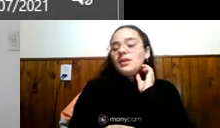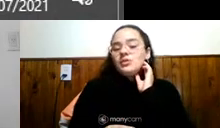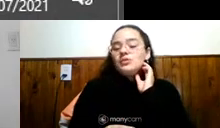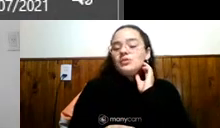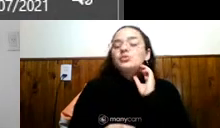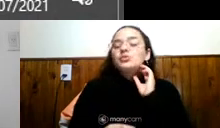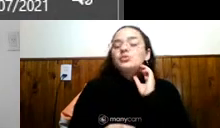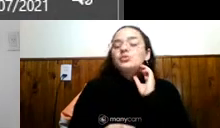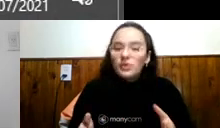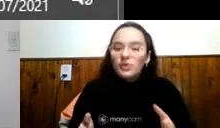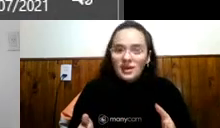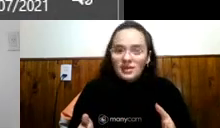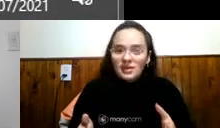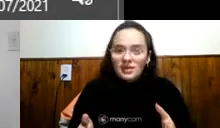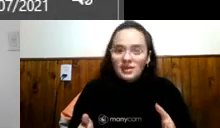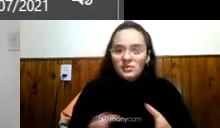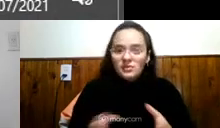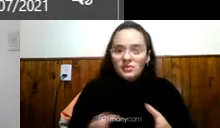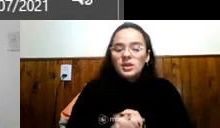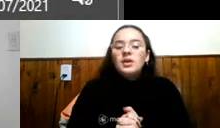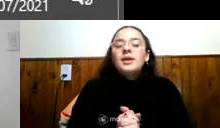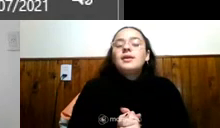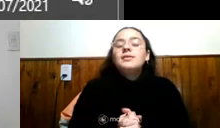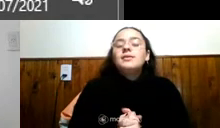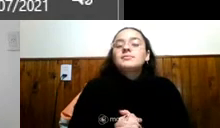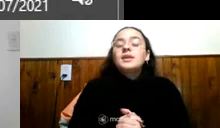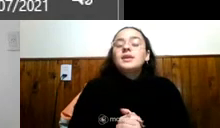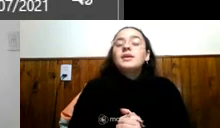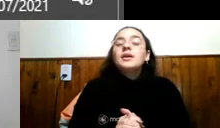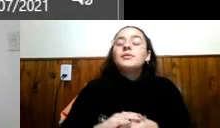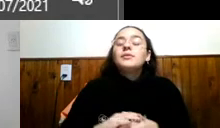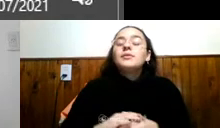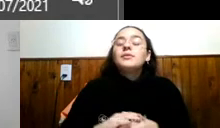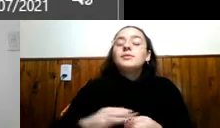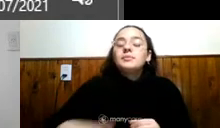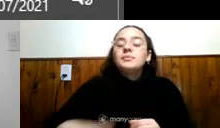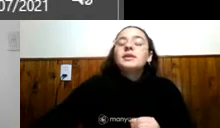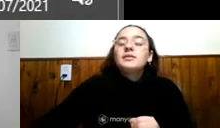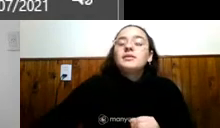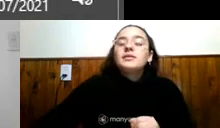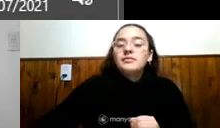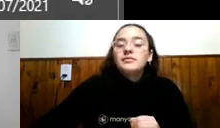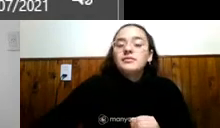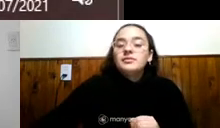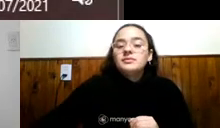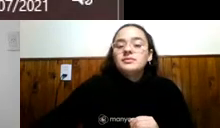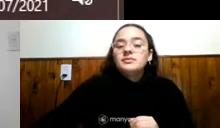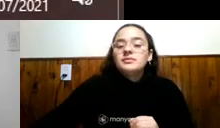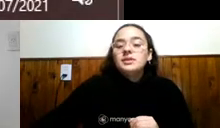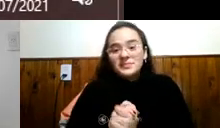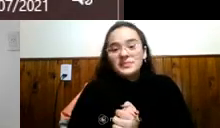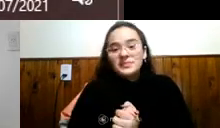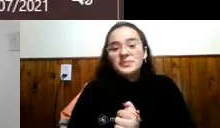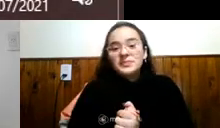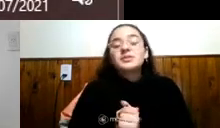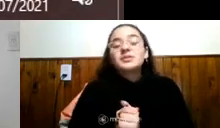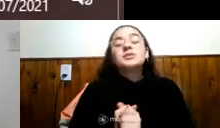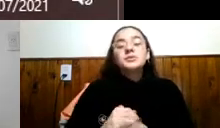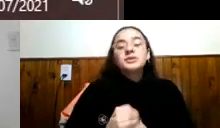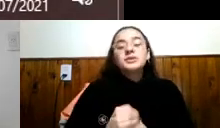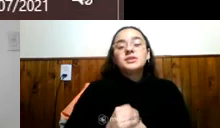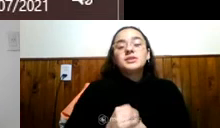usually work with that, and I will very grateful if you chose me for this